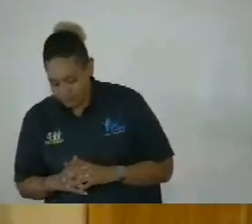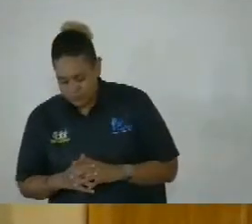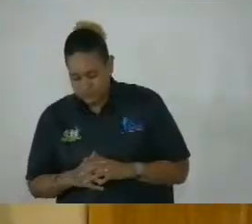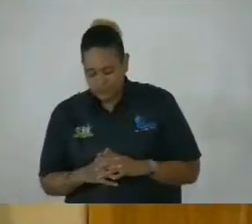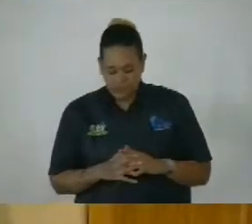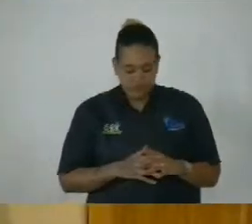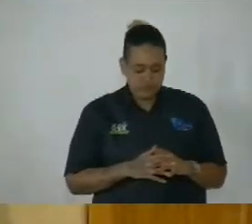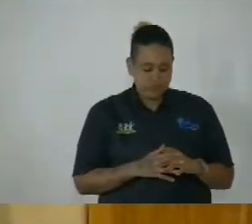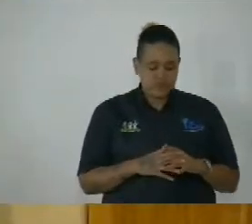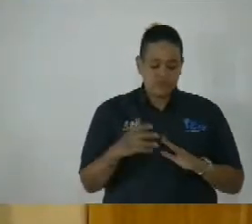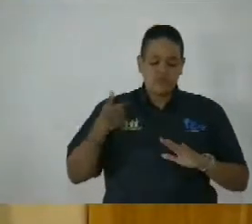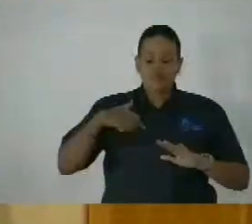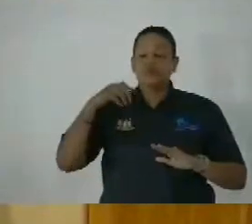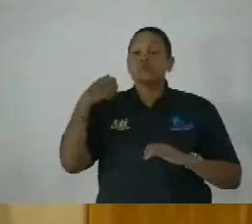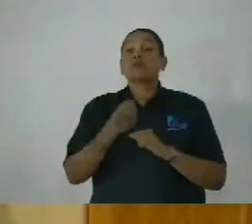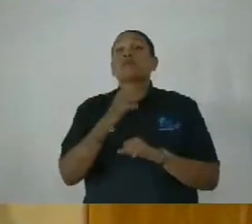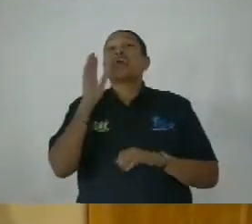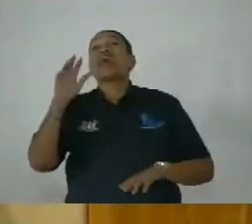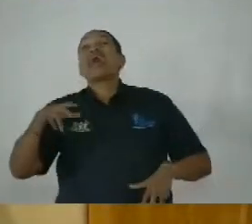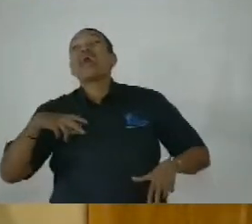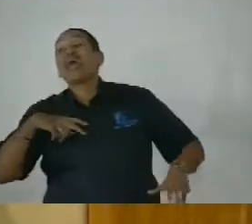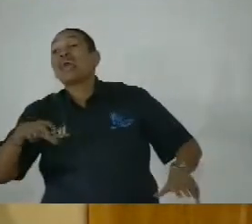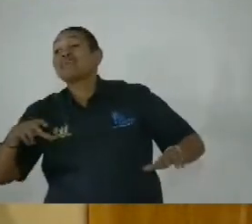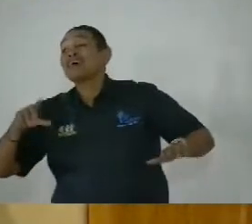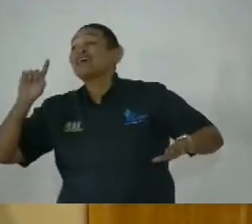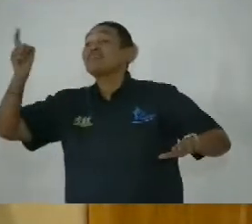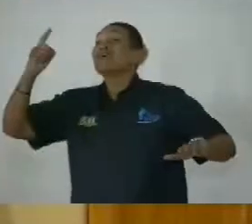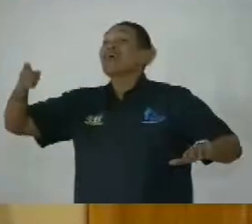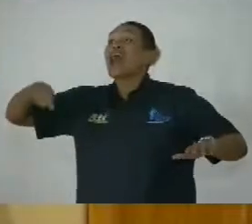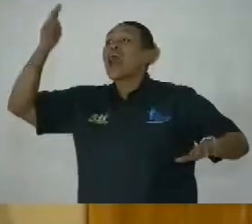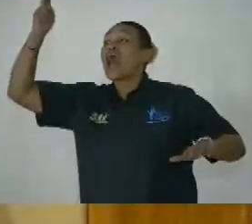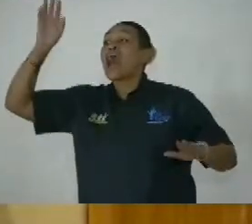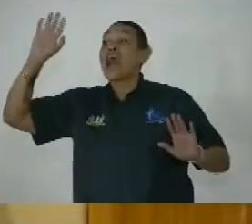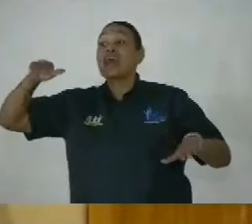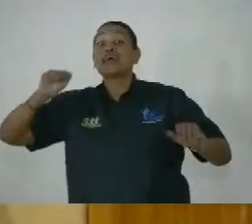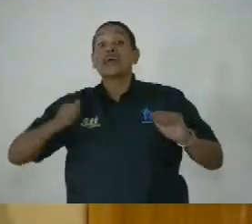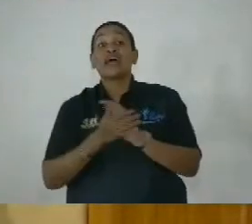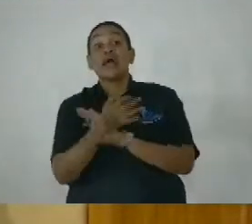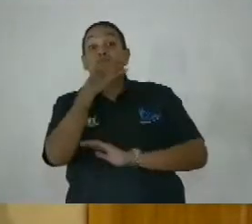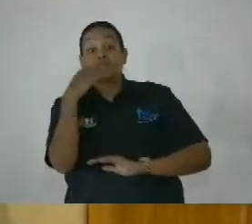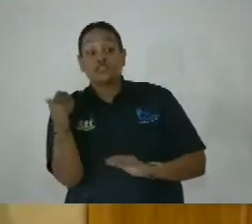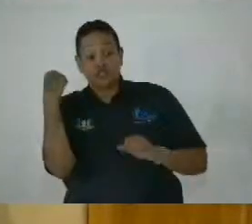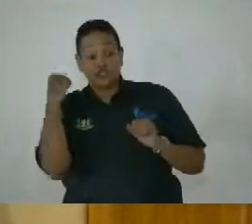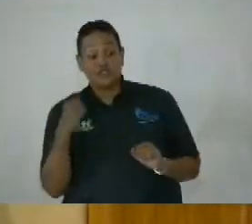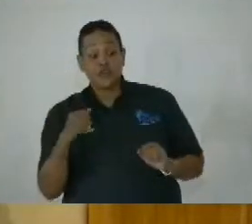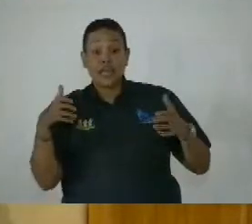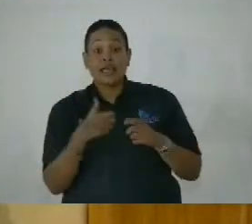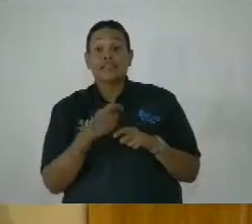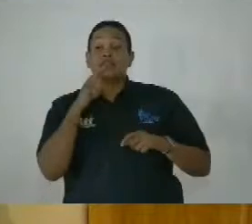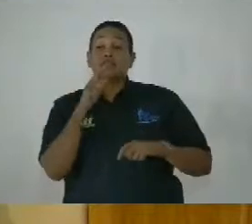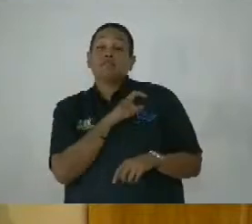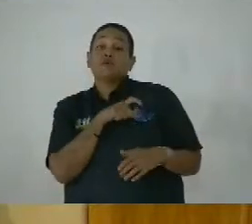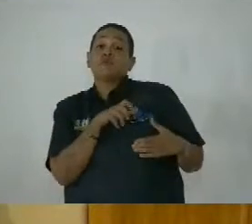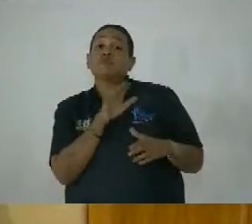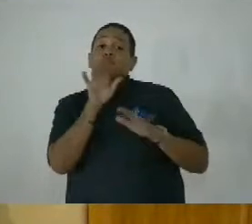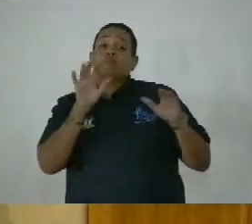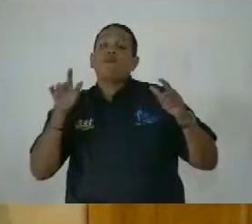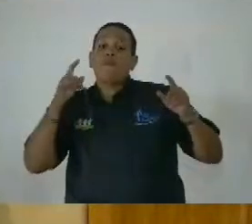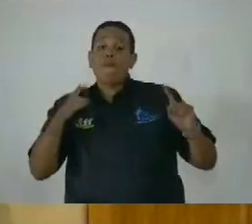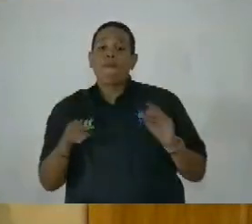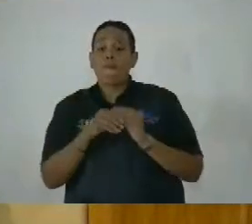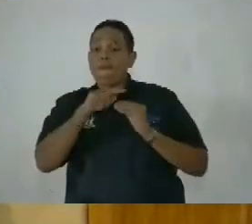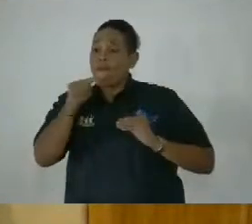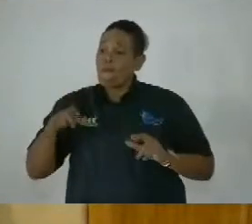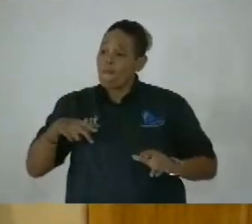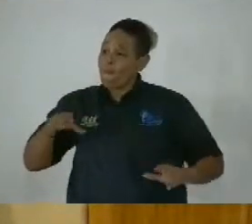We have made unprecedented investment designed to increase the capacity and strength of the entities of the Jamaica Constabulary Force. These